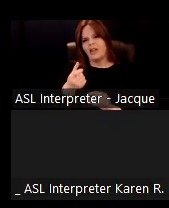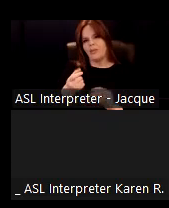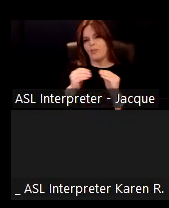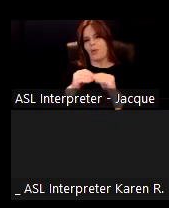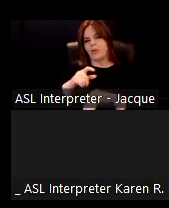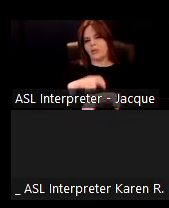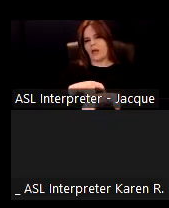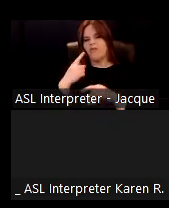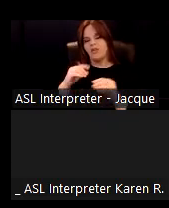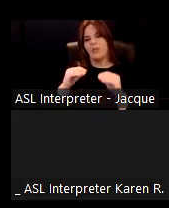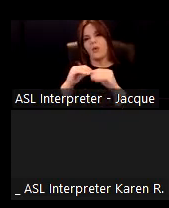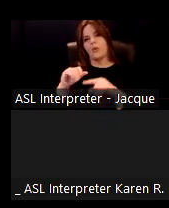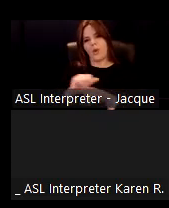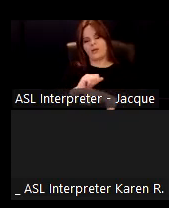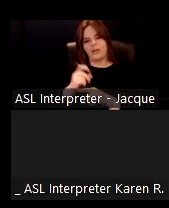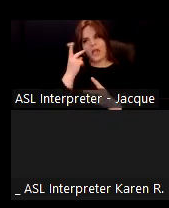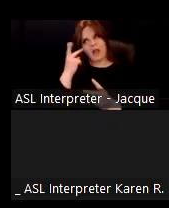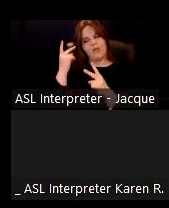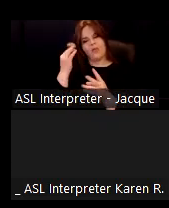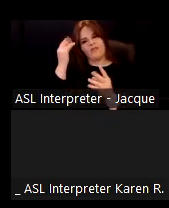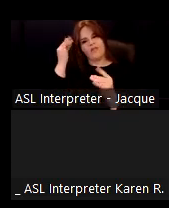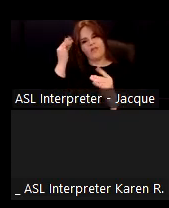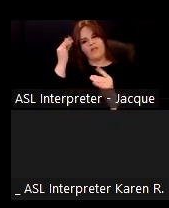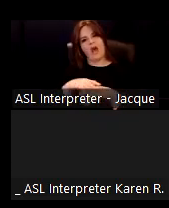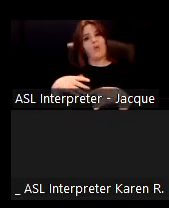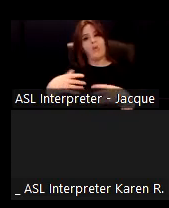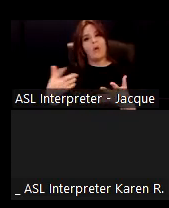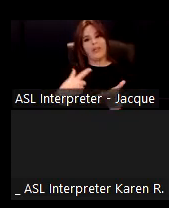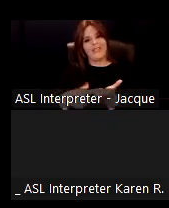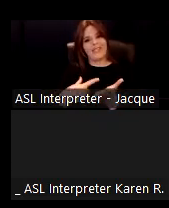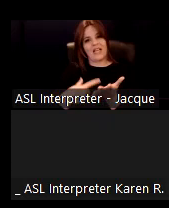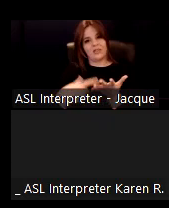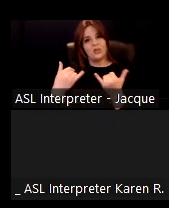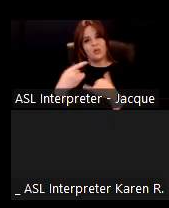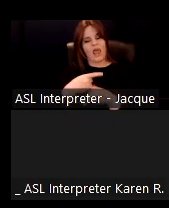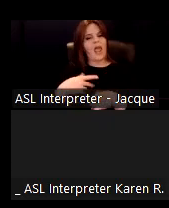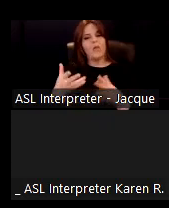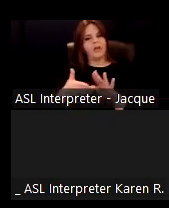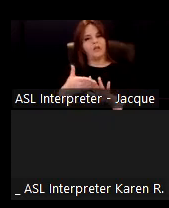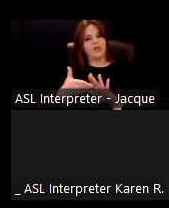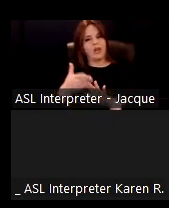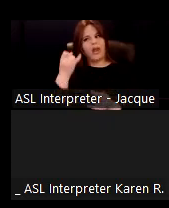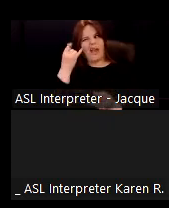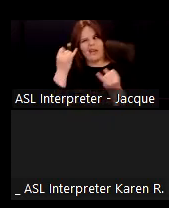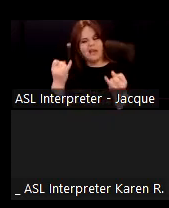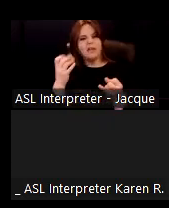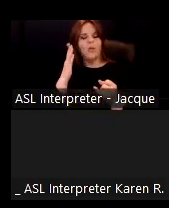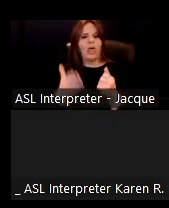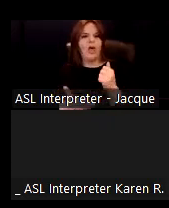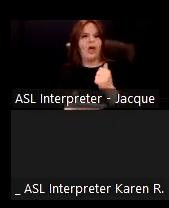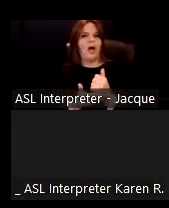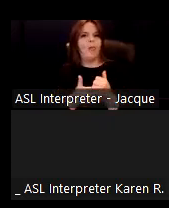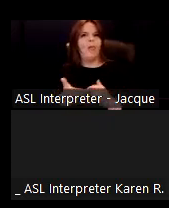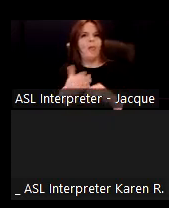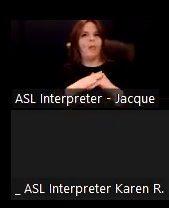and reflect on what we've gone over today, and all of those questions that you're generating and ideas will help build for next